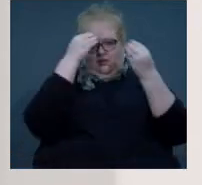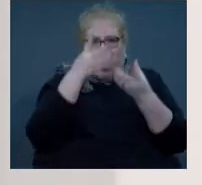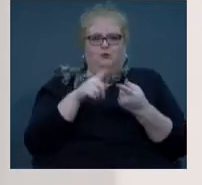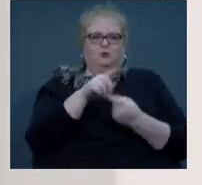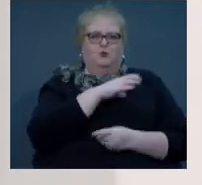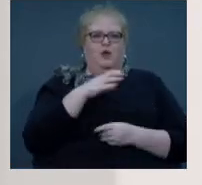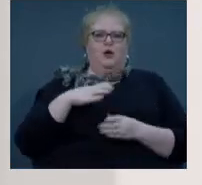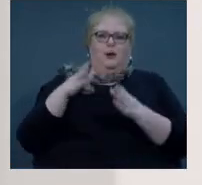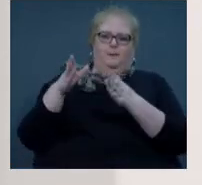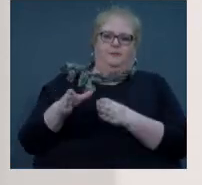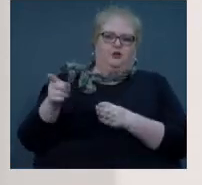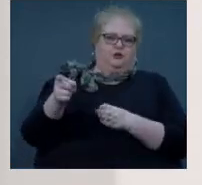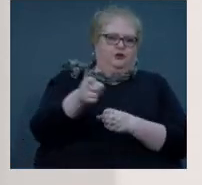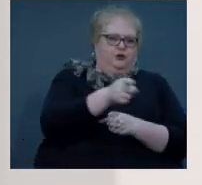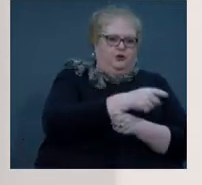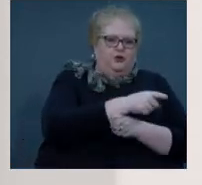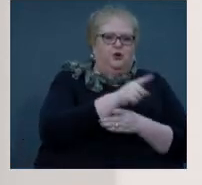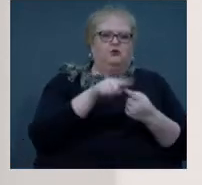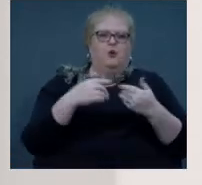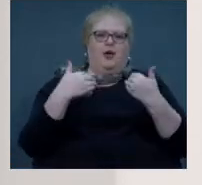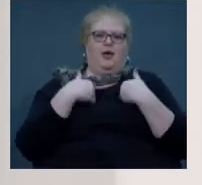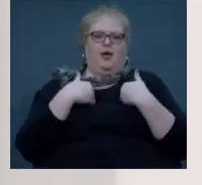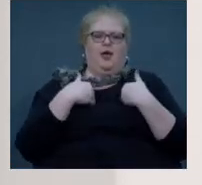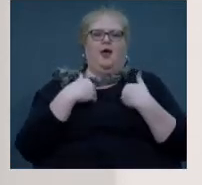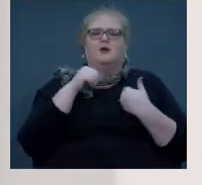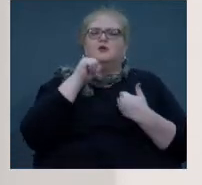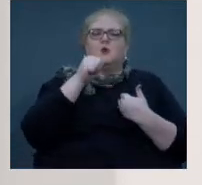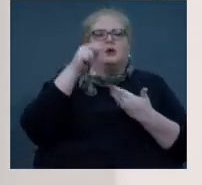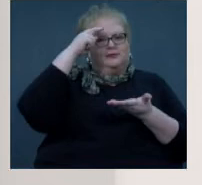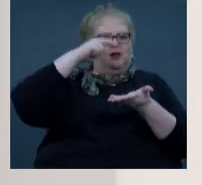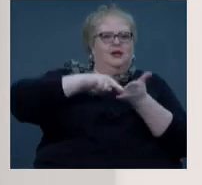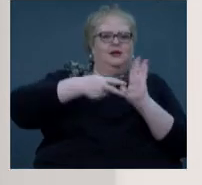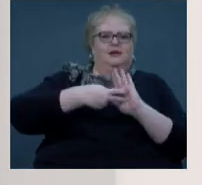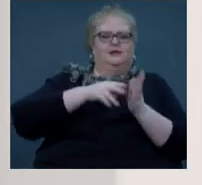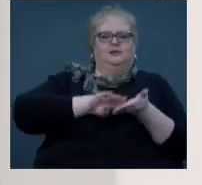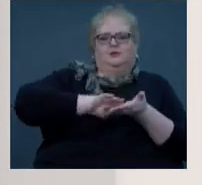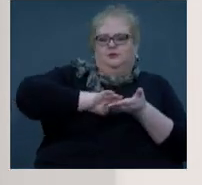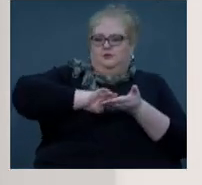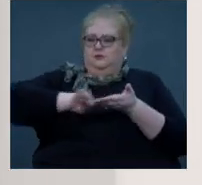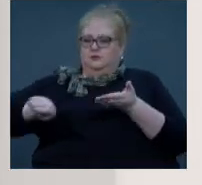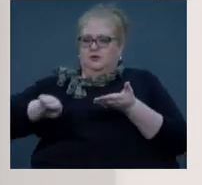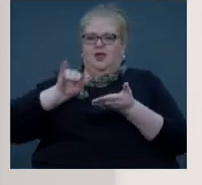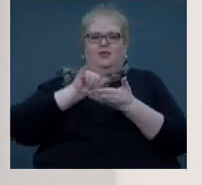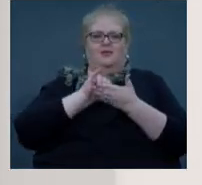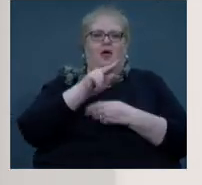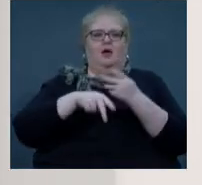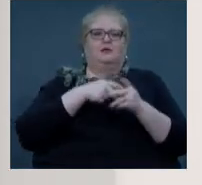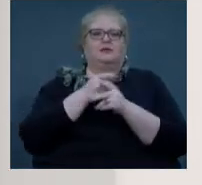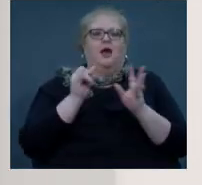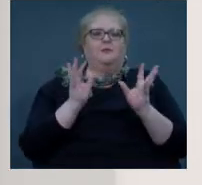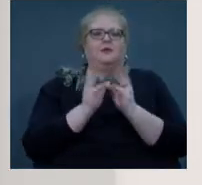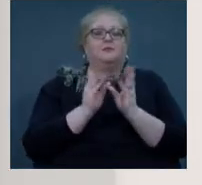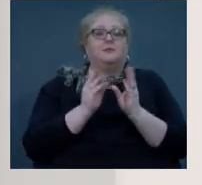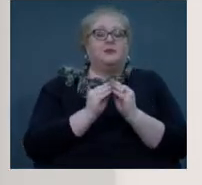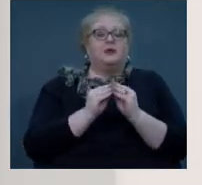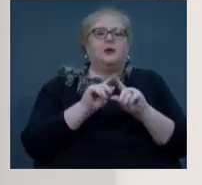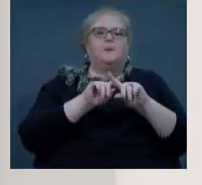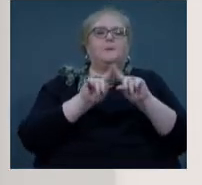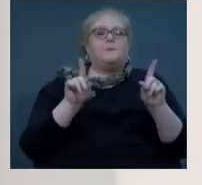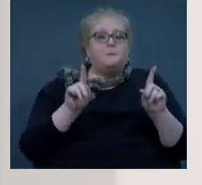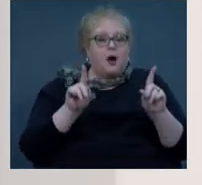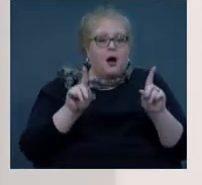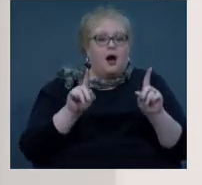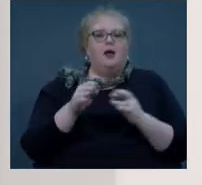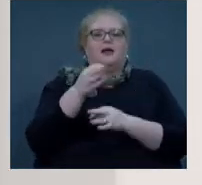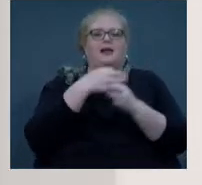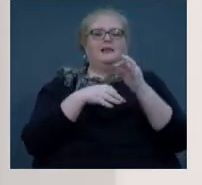to have that. So the intent is not to do away with that type of meeting, but instead of having the commissioners